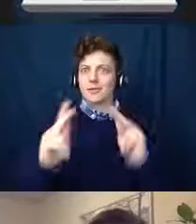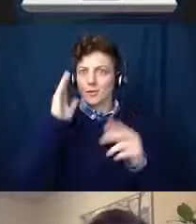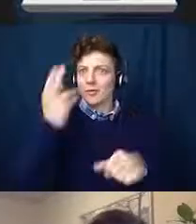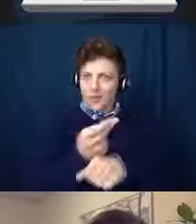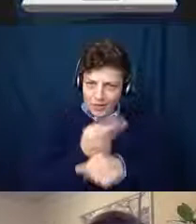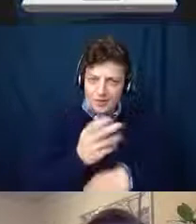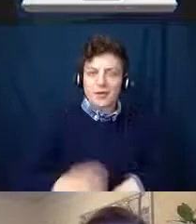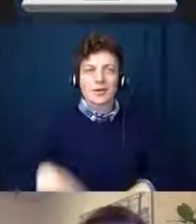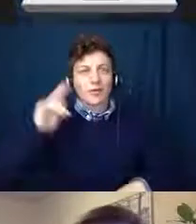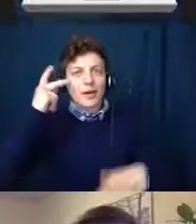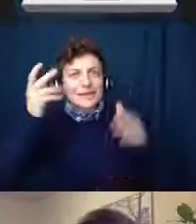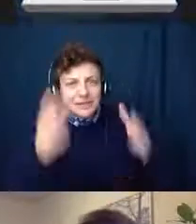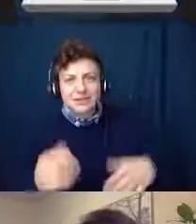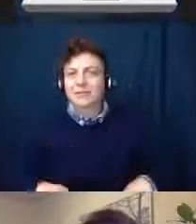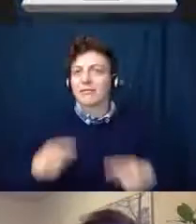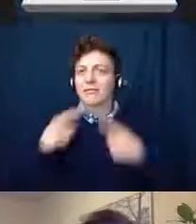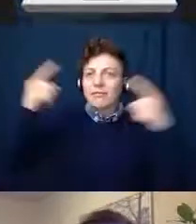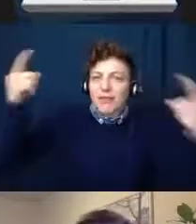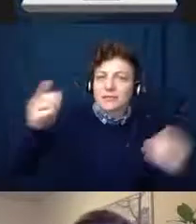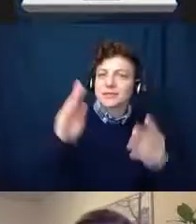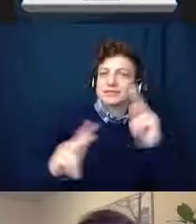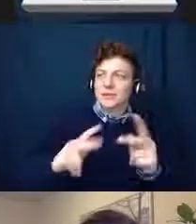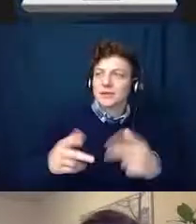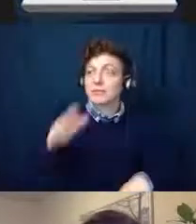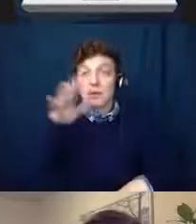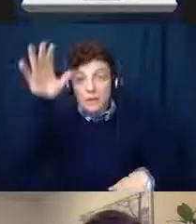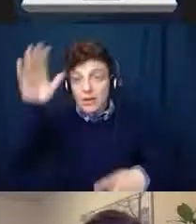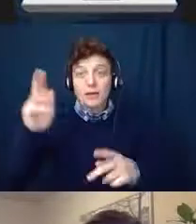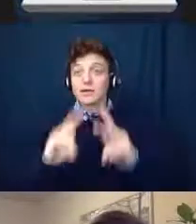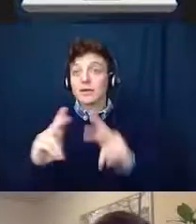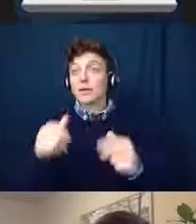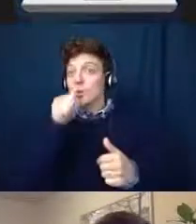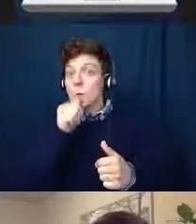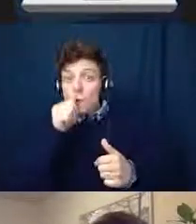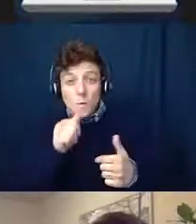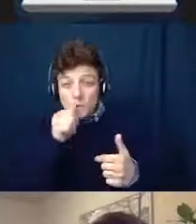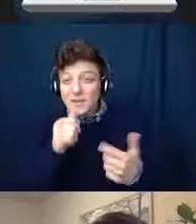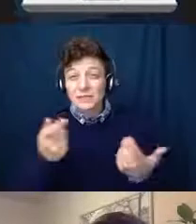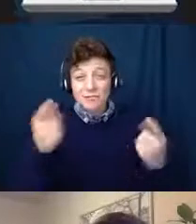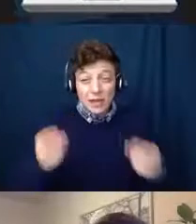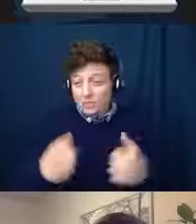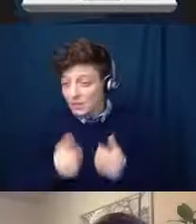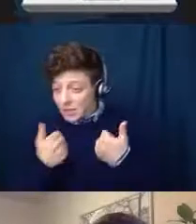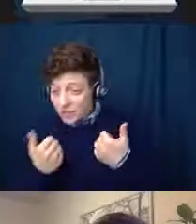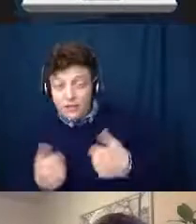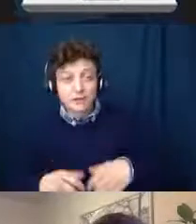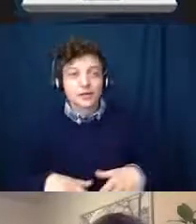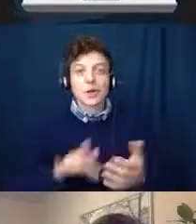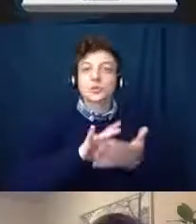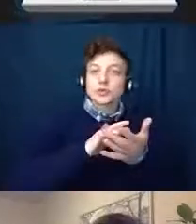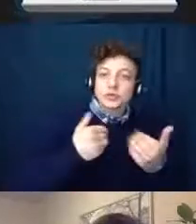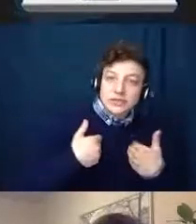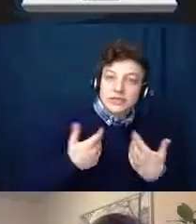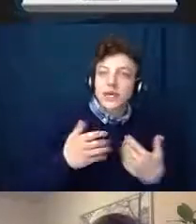celebrities, parents, people coping with various life events, people with prescriptions, people having spiritual experiences,